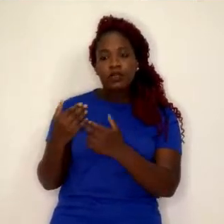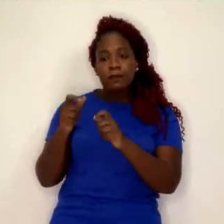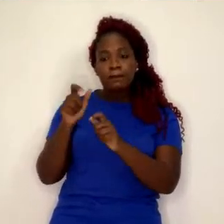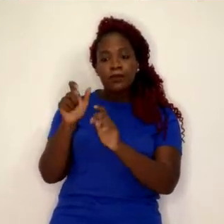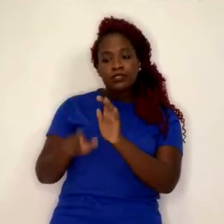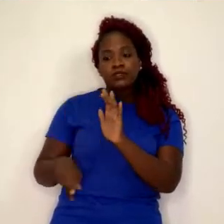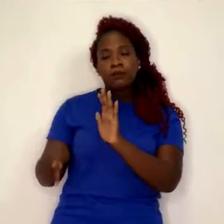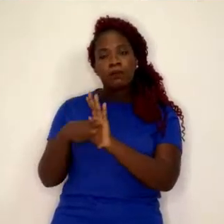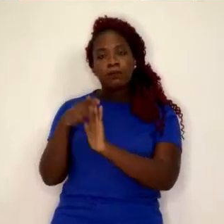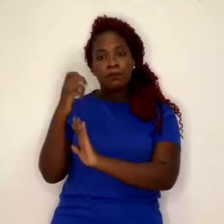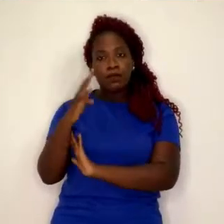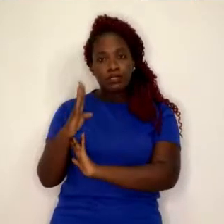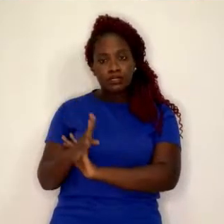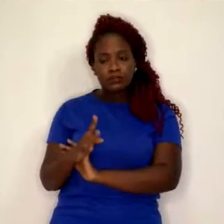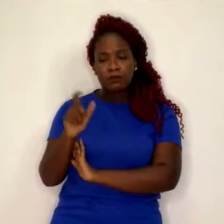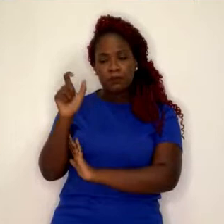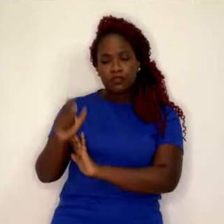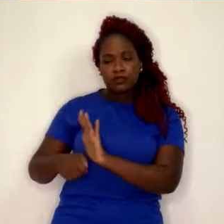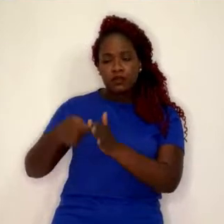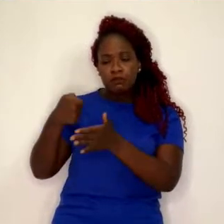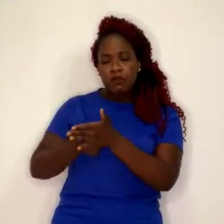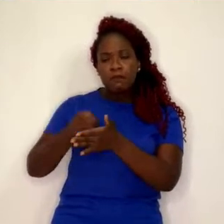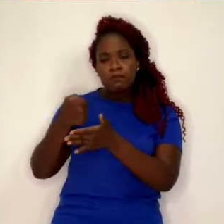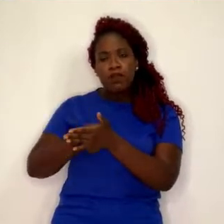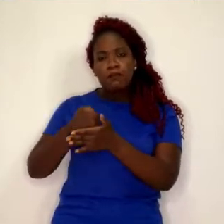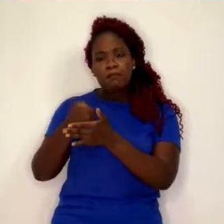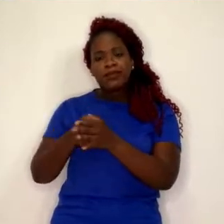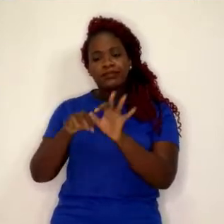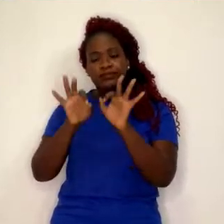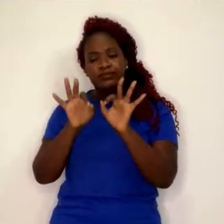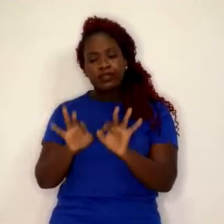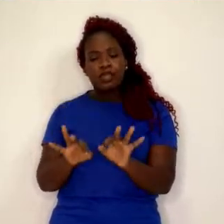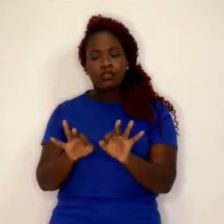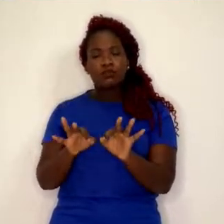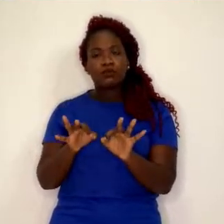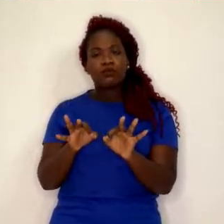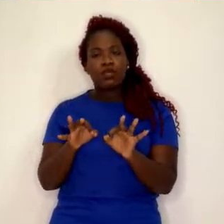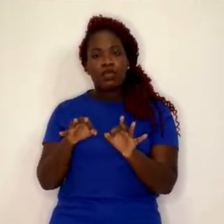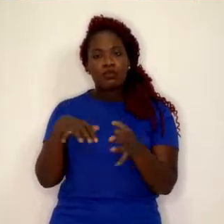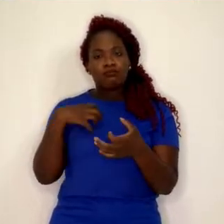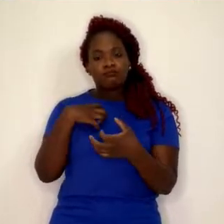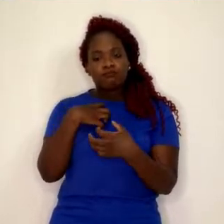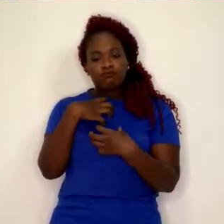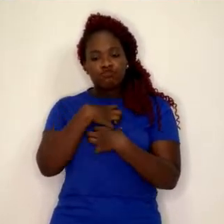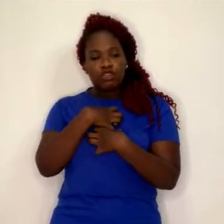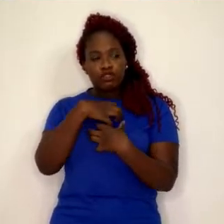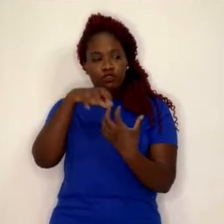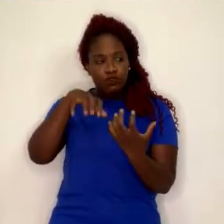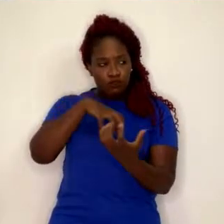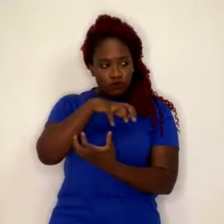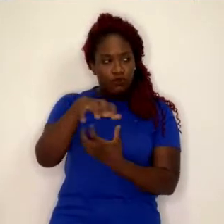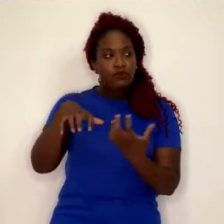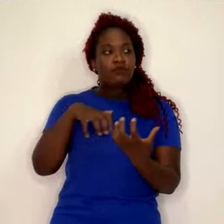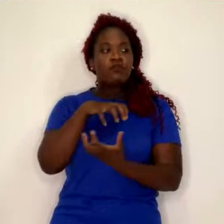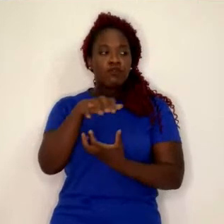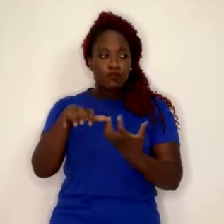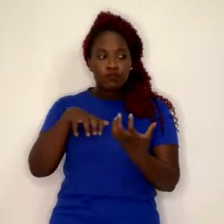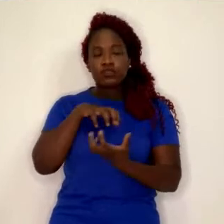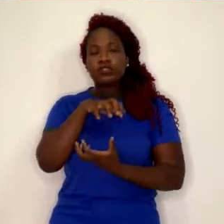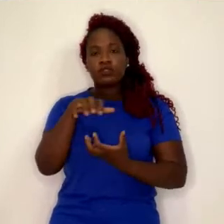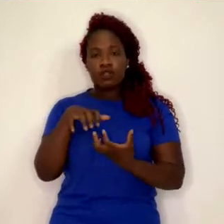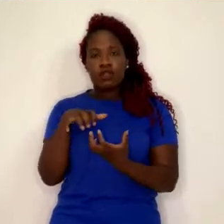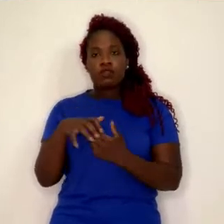legacy as someone, a subject who has persisted, who is coherent with the revolutionary